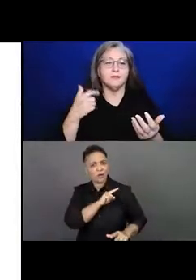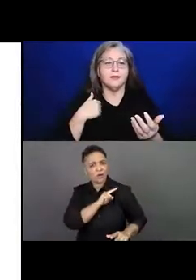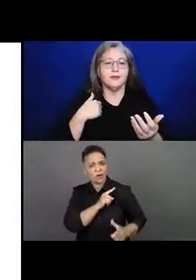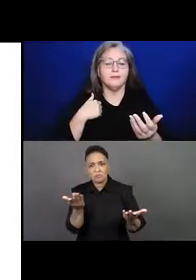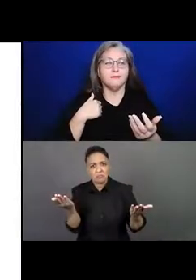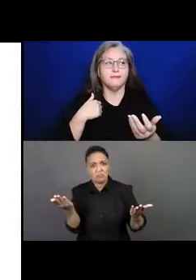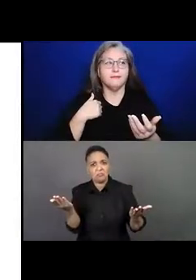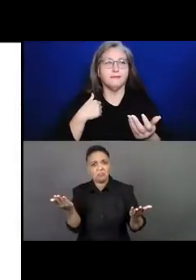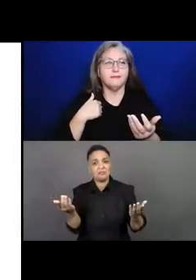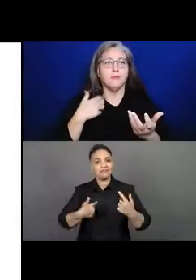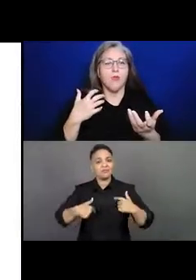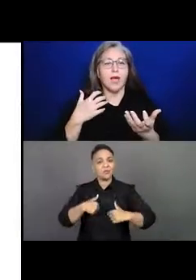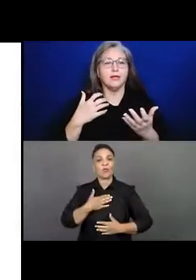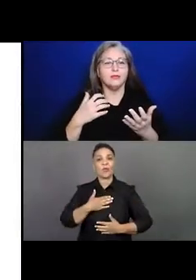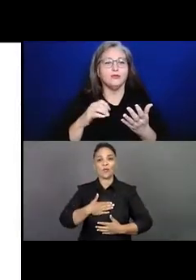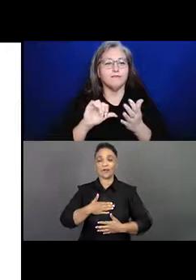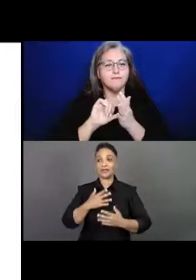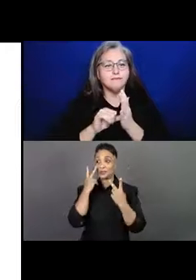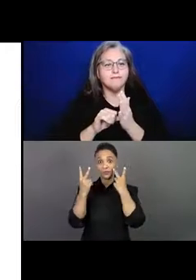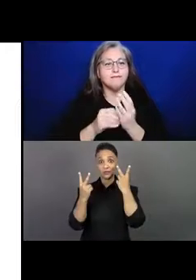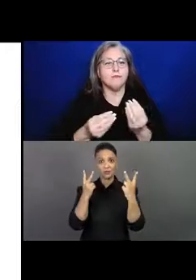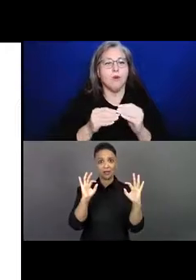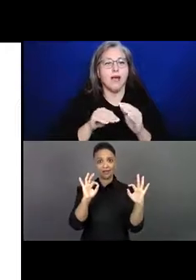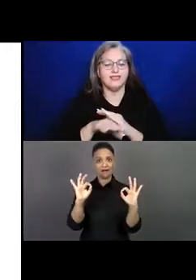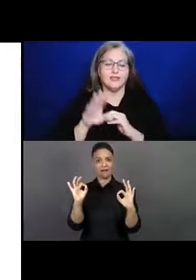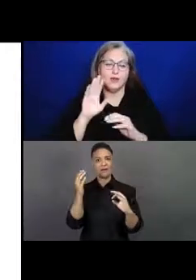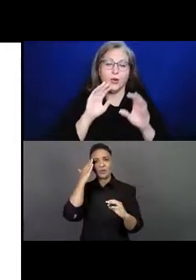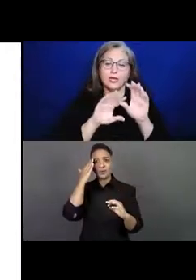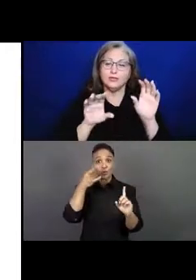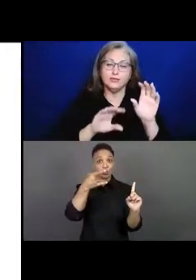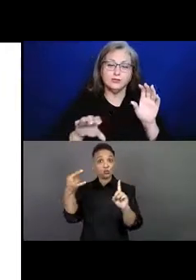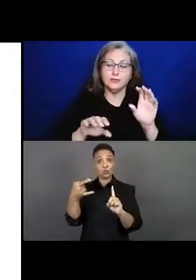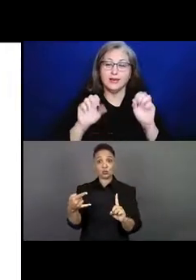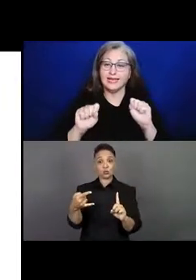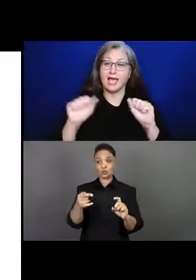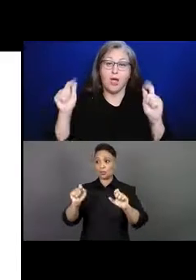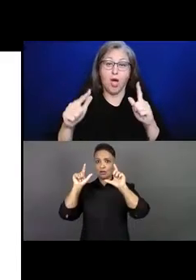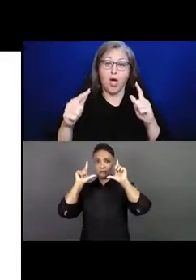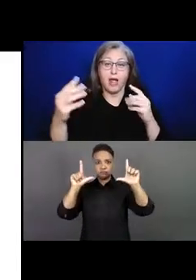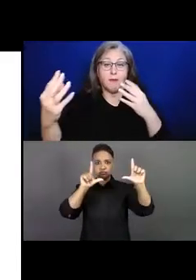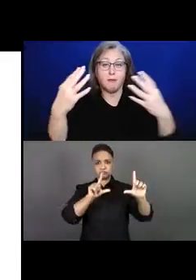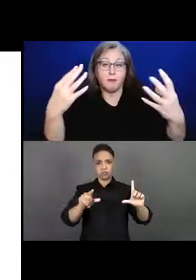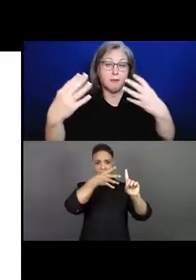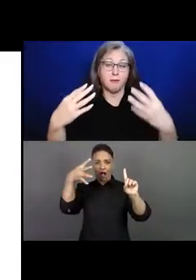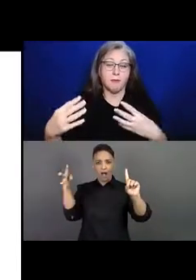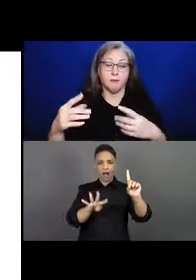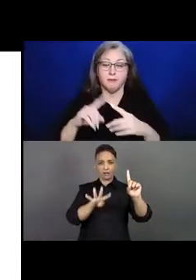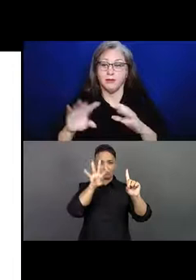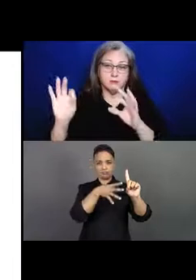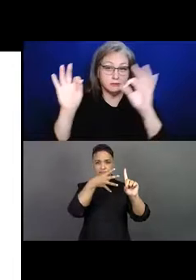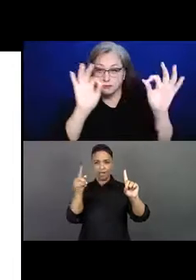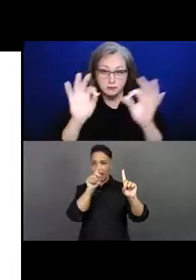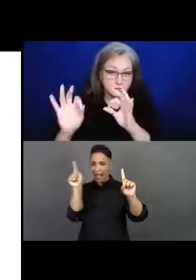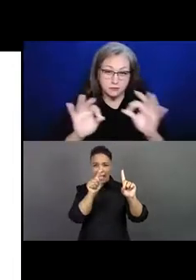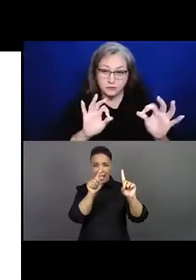want to amplify access. We know with Zoom, if you have all the cameras on, it's not easy for deaf people to